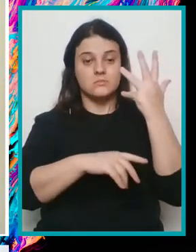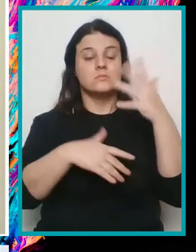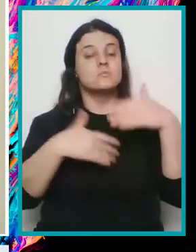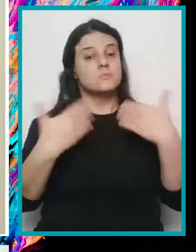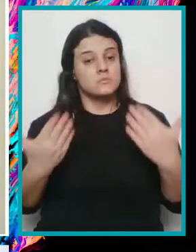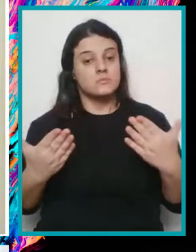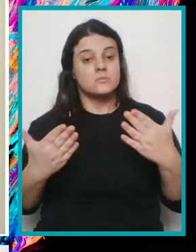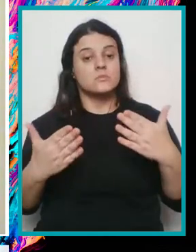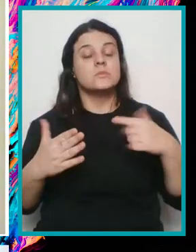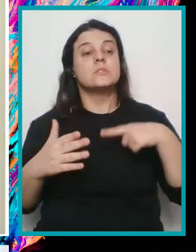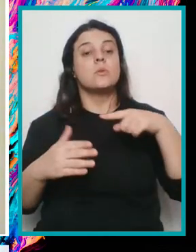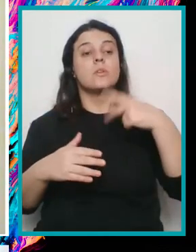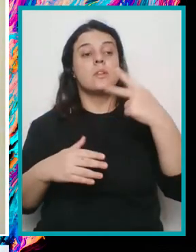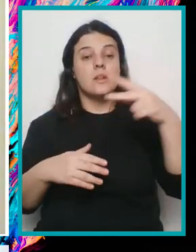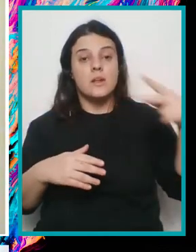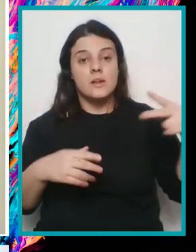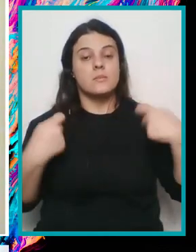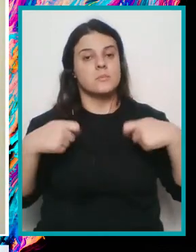industry.